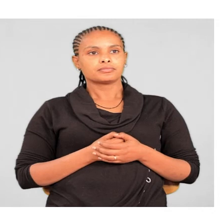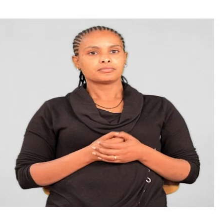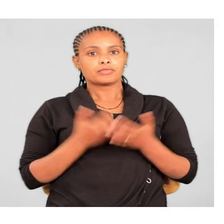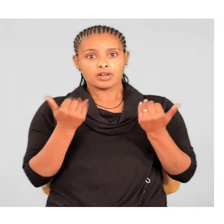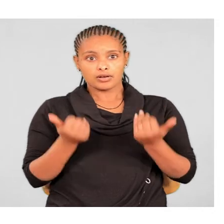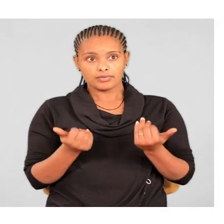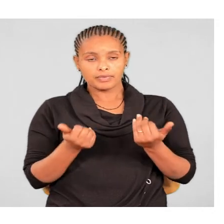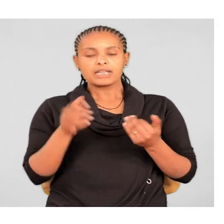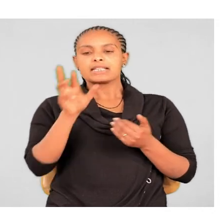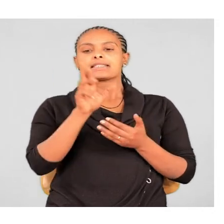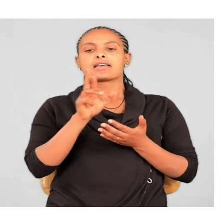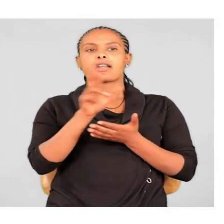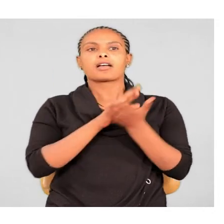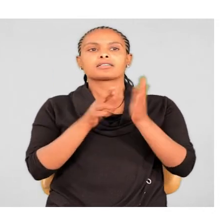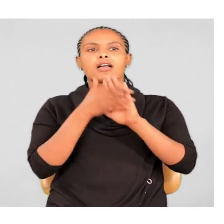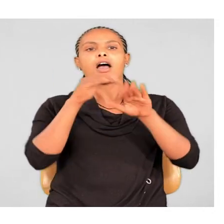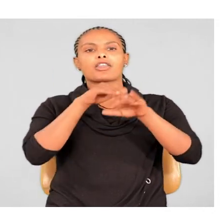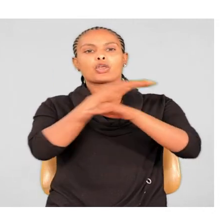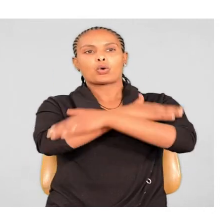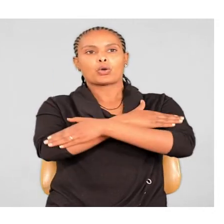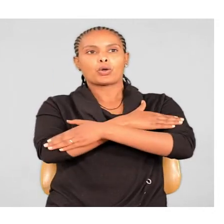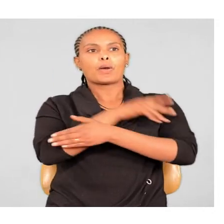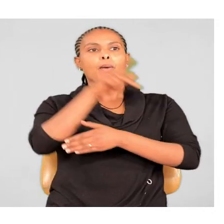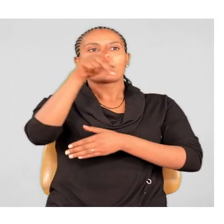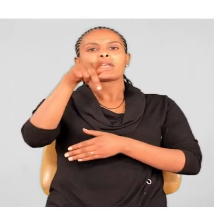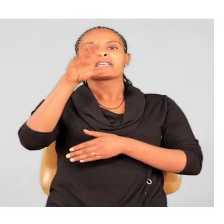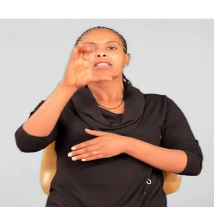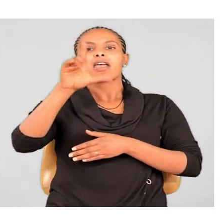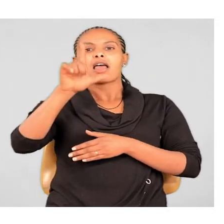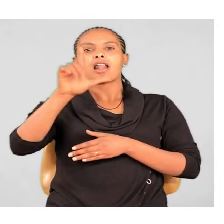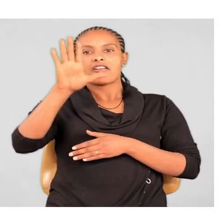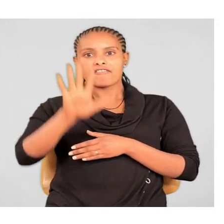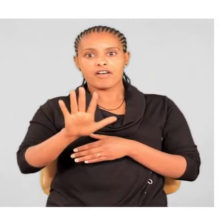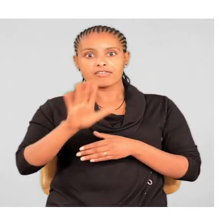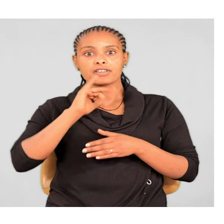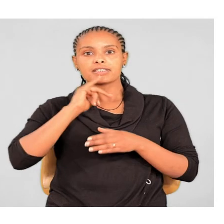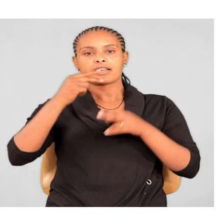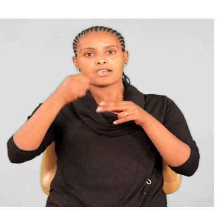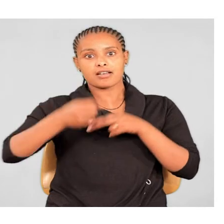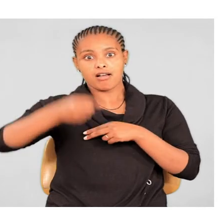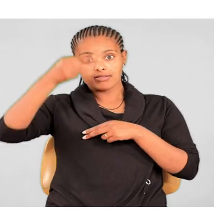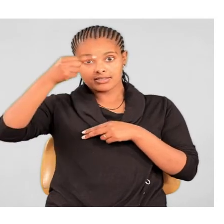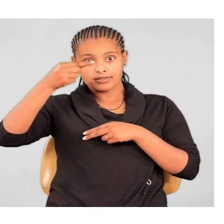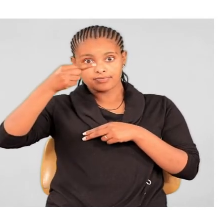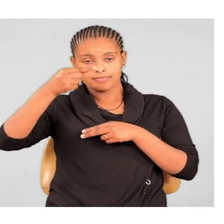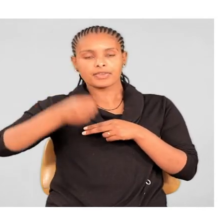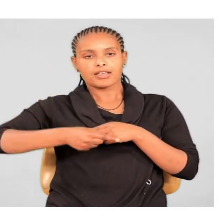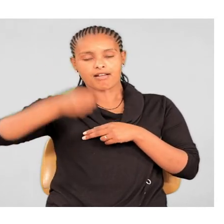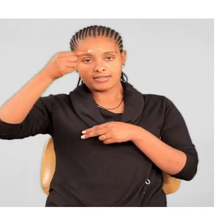Now, the reaction is at equilibrium. PCl5 is a gas in equilibrium with